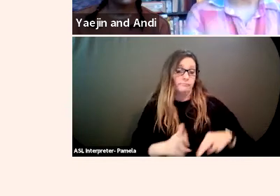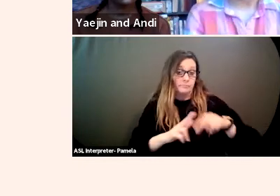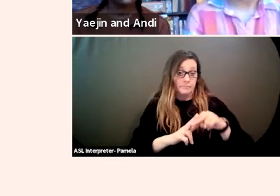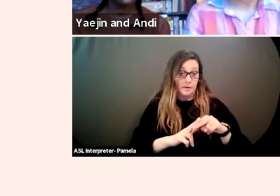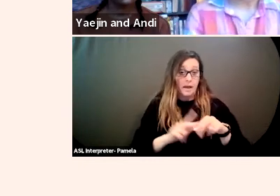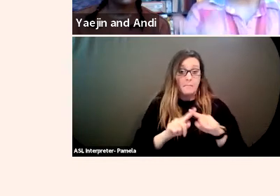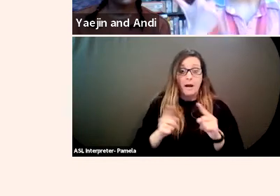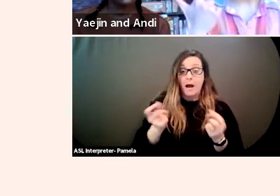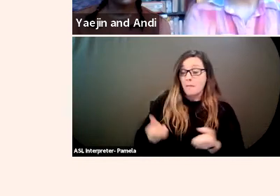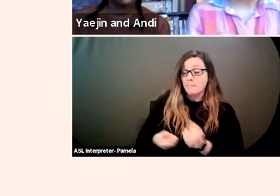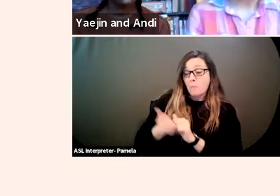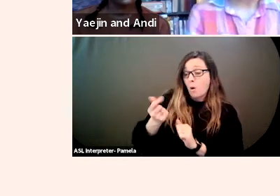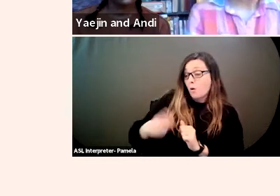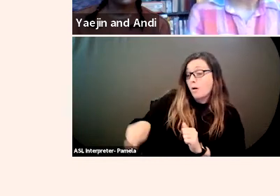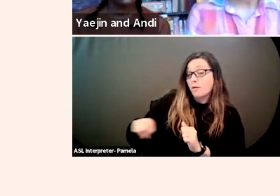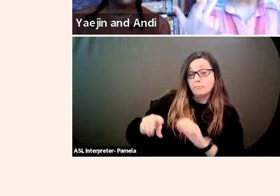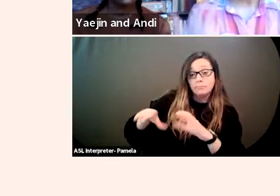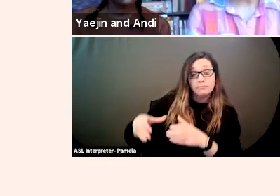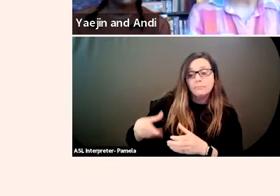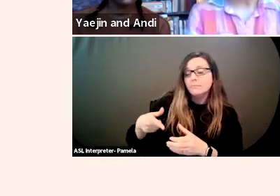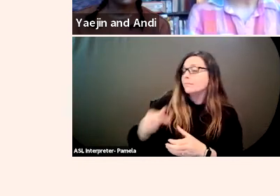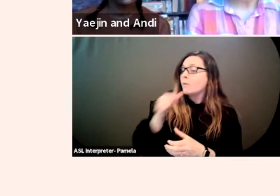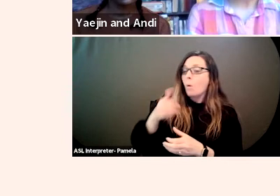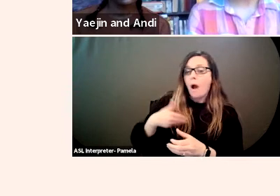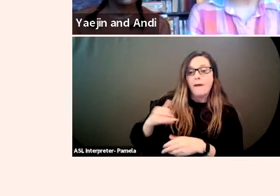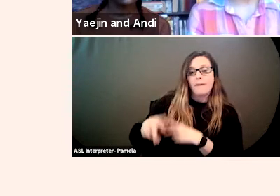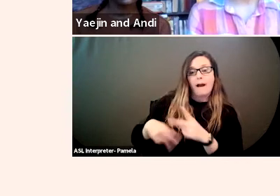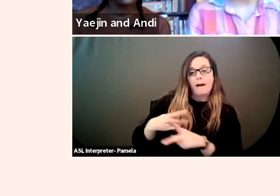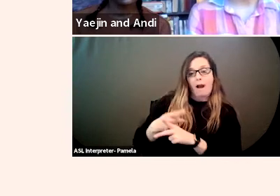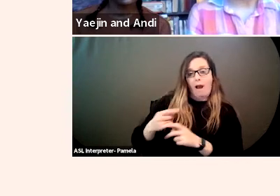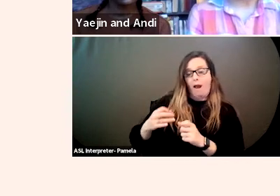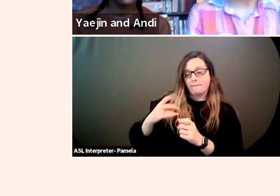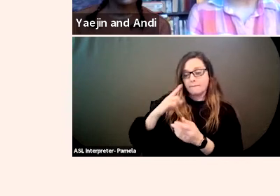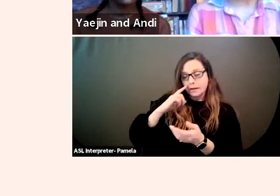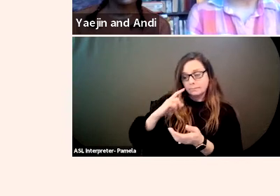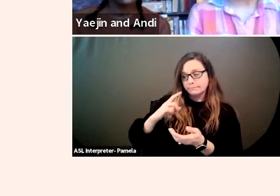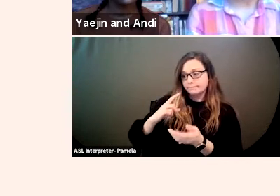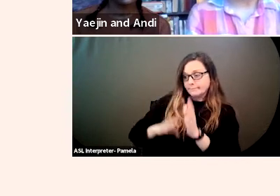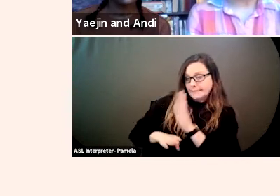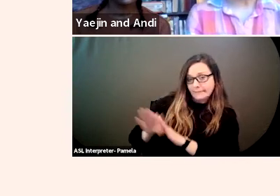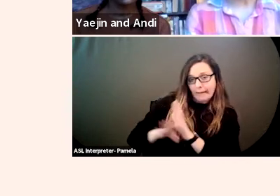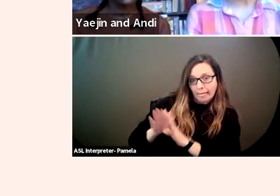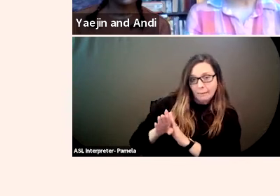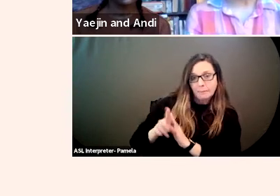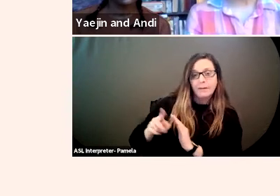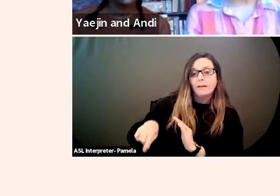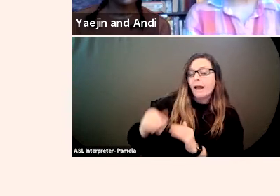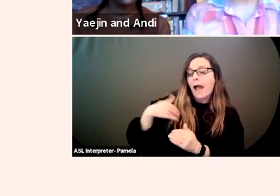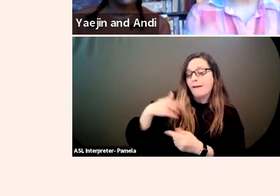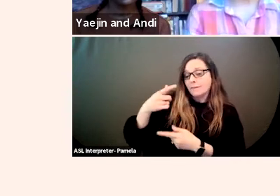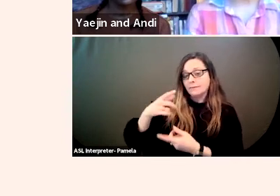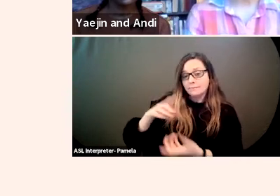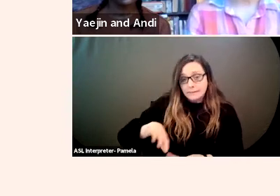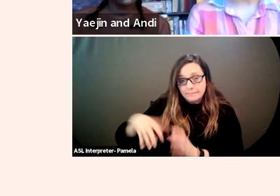household dysfunction, minority stress, and childhood trauma, we concluded that it would be best to develop therapy modules that center on